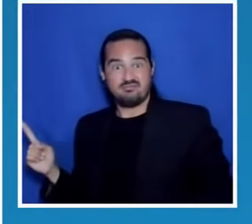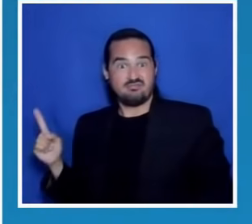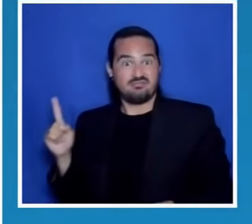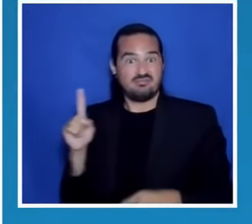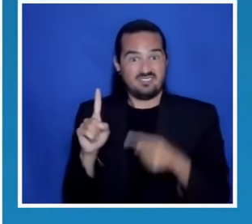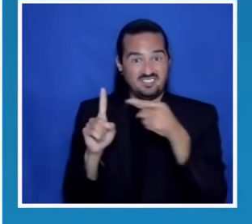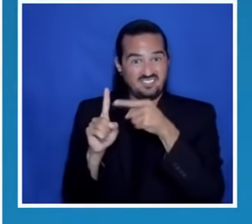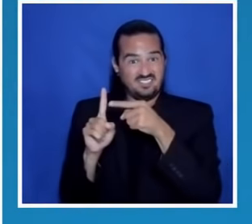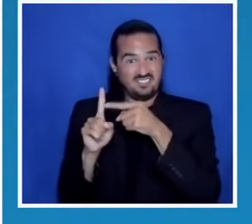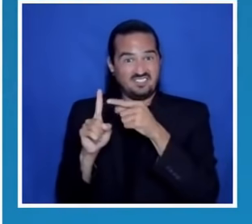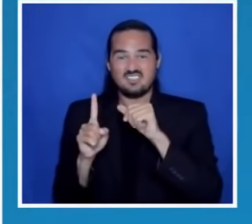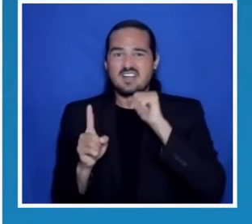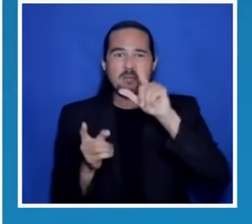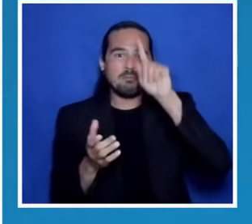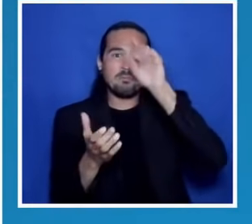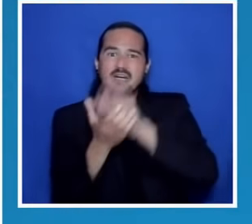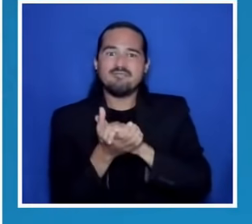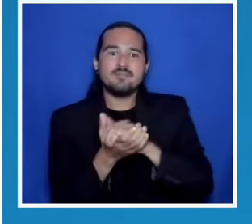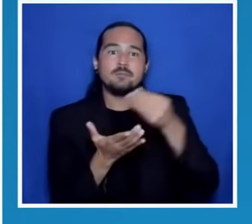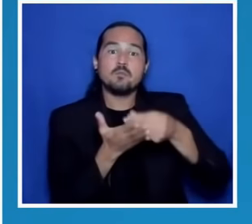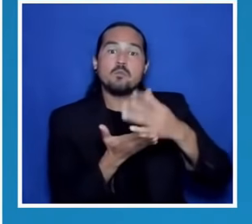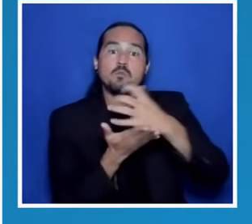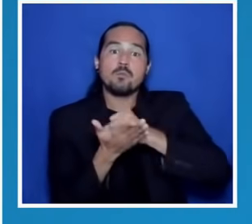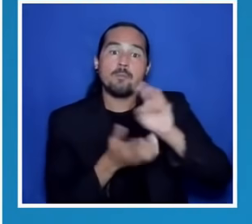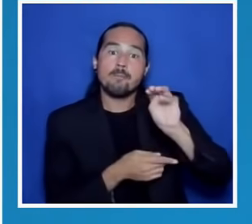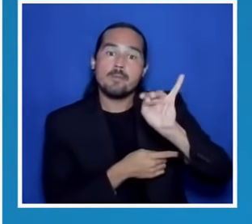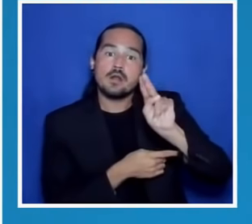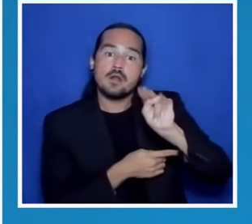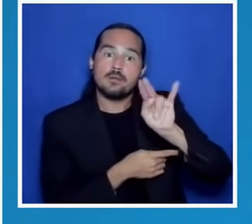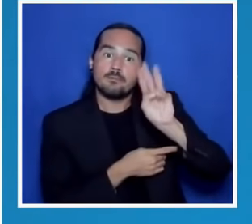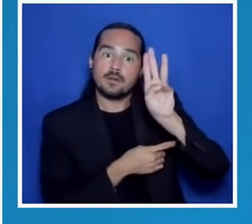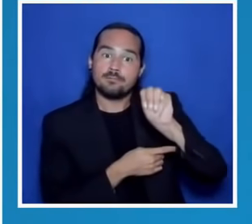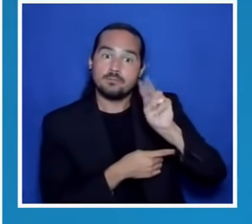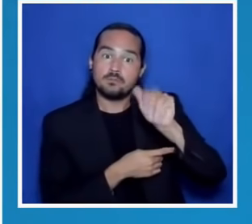Someone believes there should be no corporate tax.